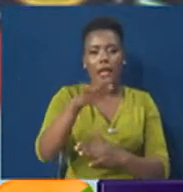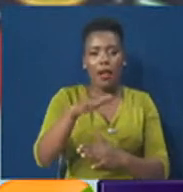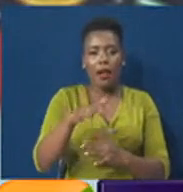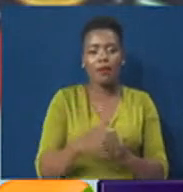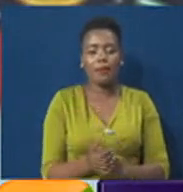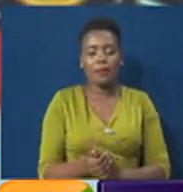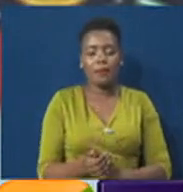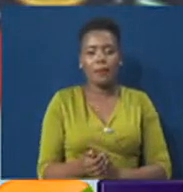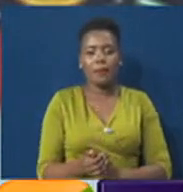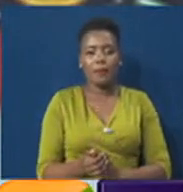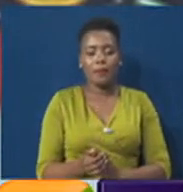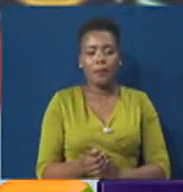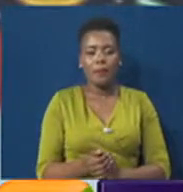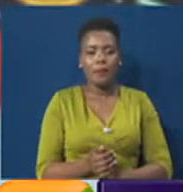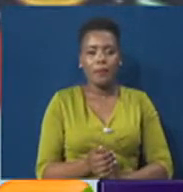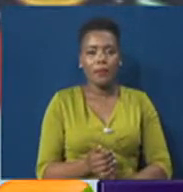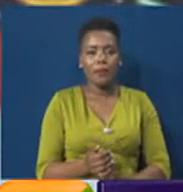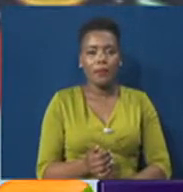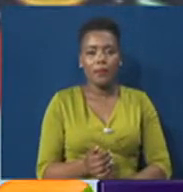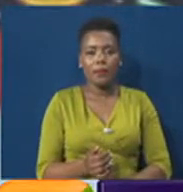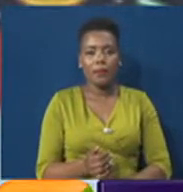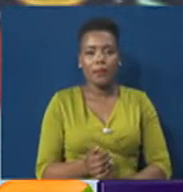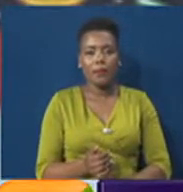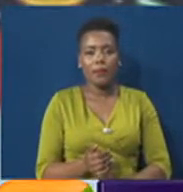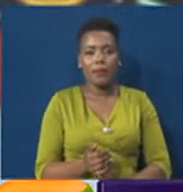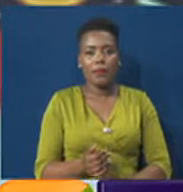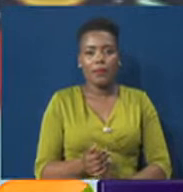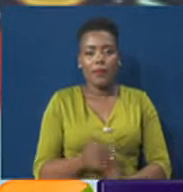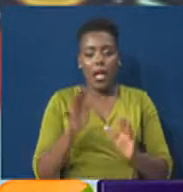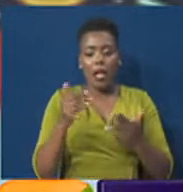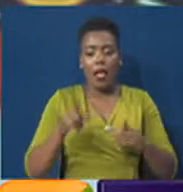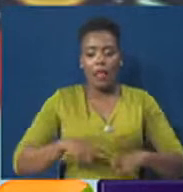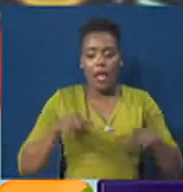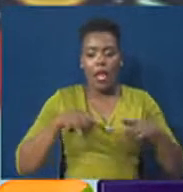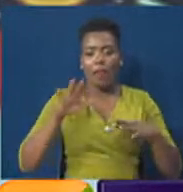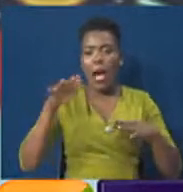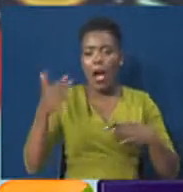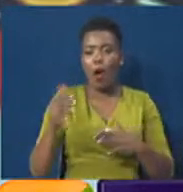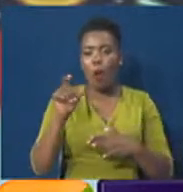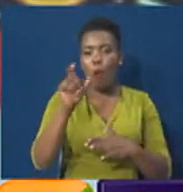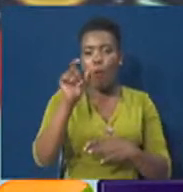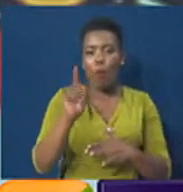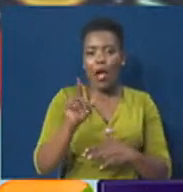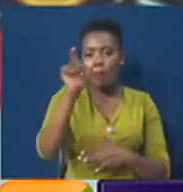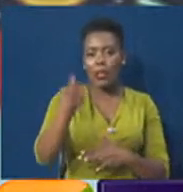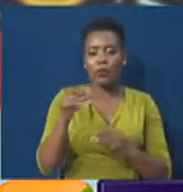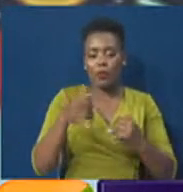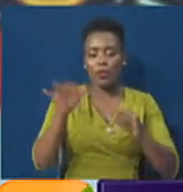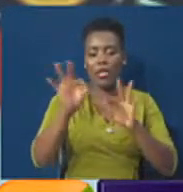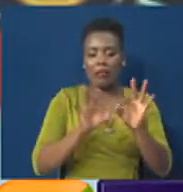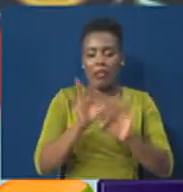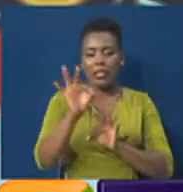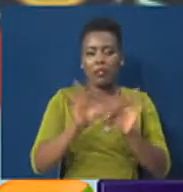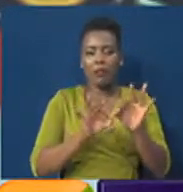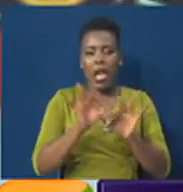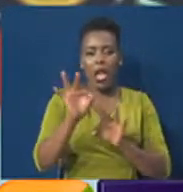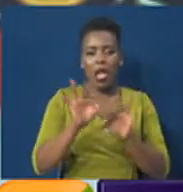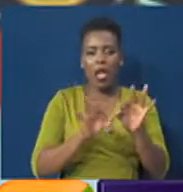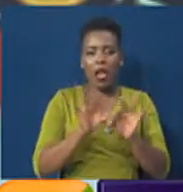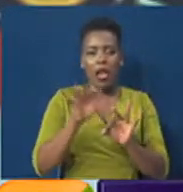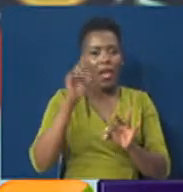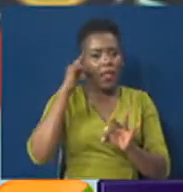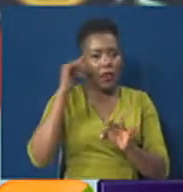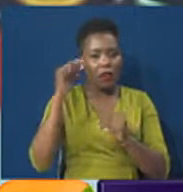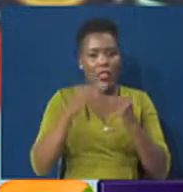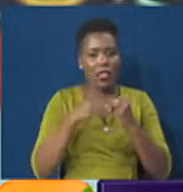slums. And the way they live, one person there, when he was trying to explain, and I think it was